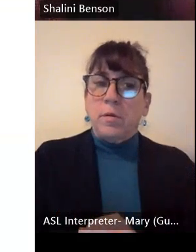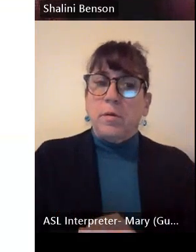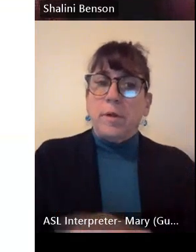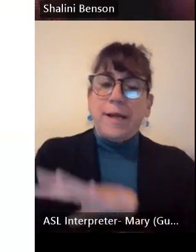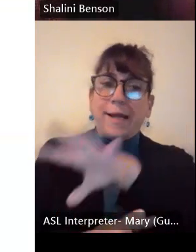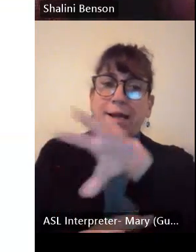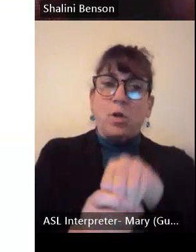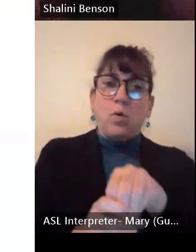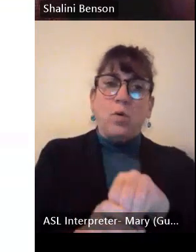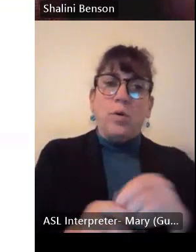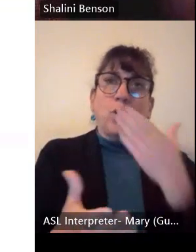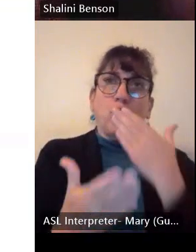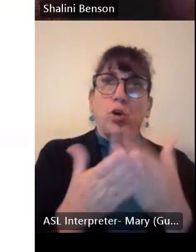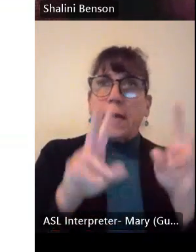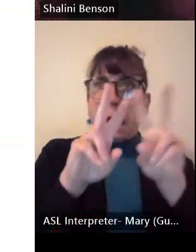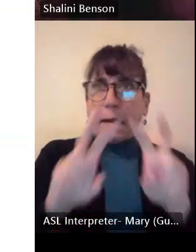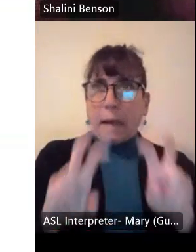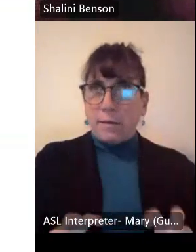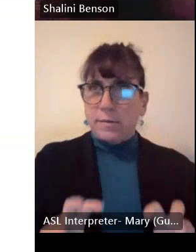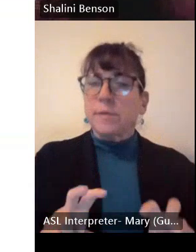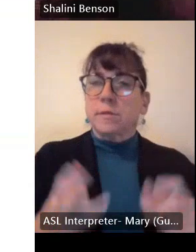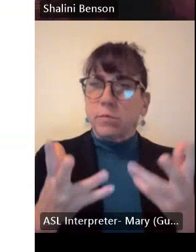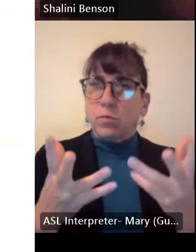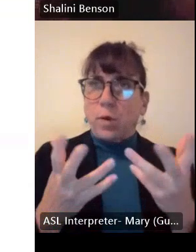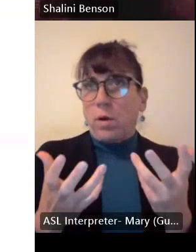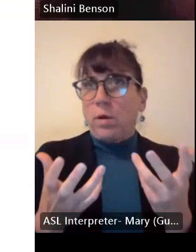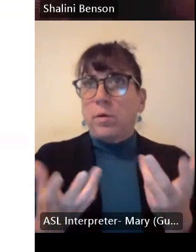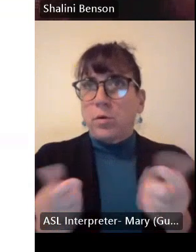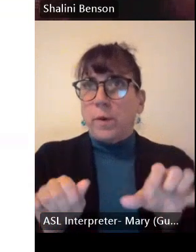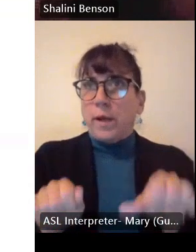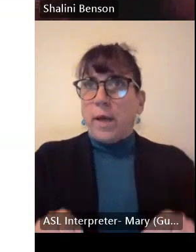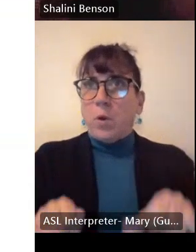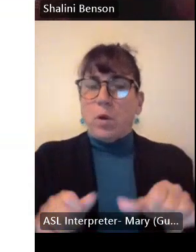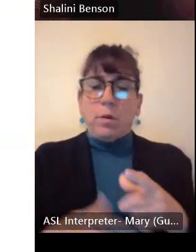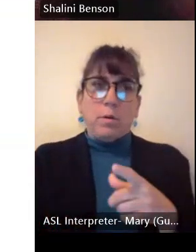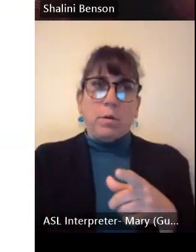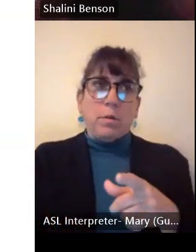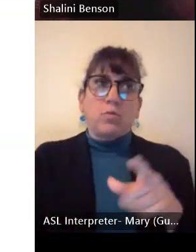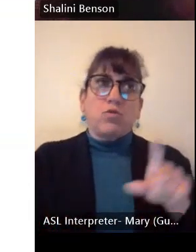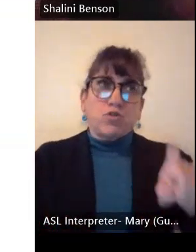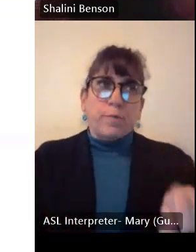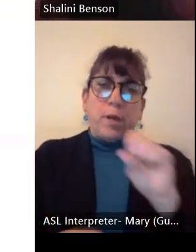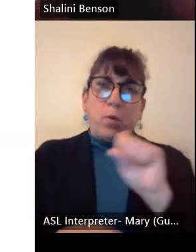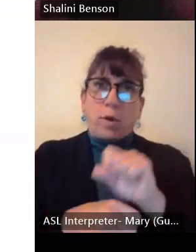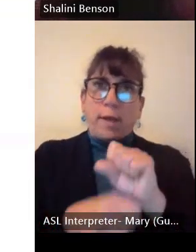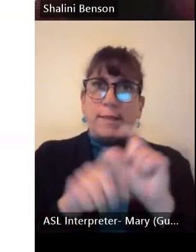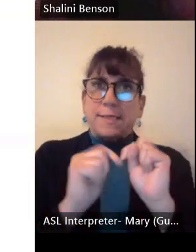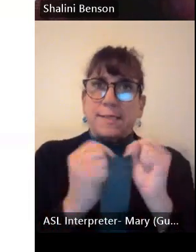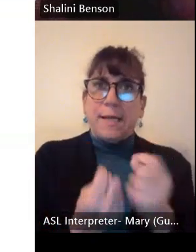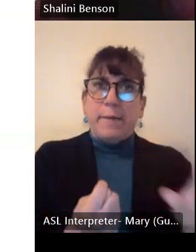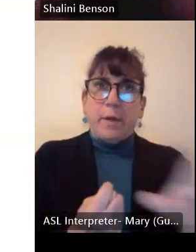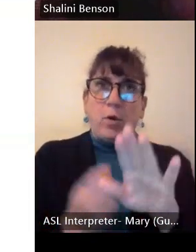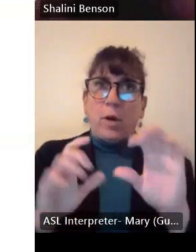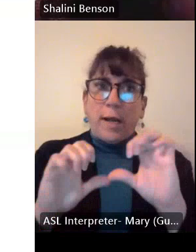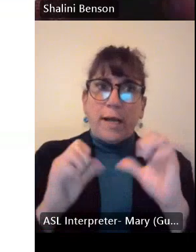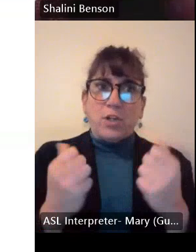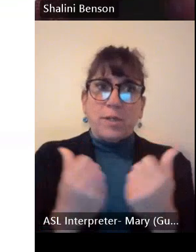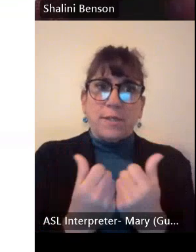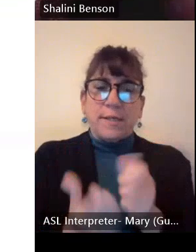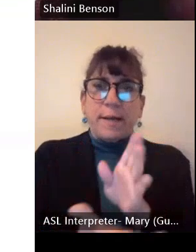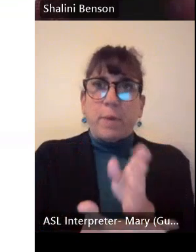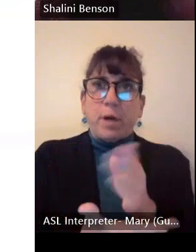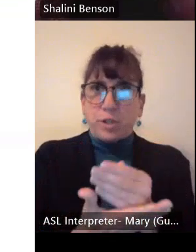include obviously good analysis. You want to be able to should be working as a team. Your agency budget folks should be working as a